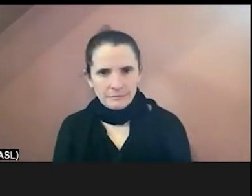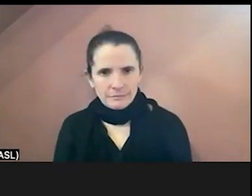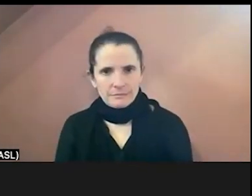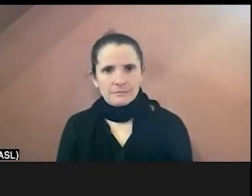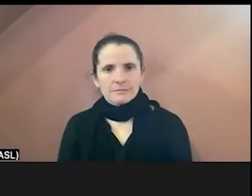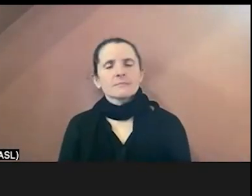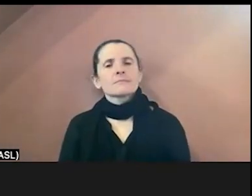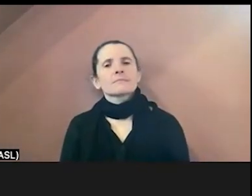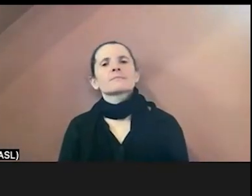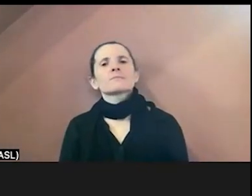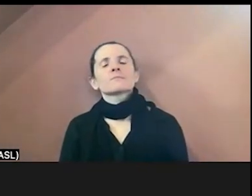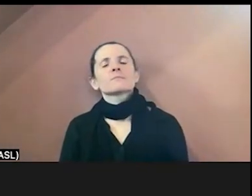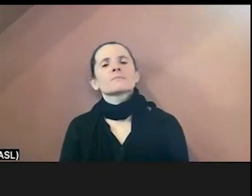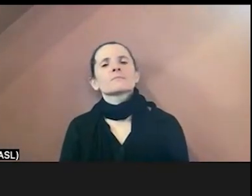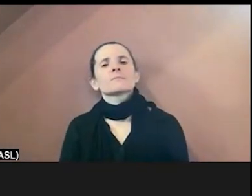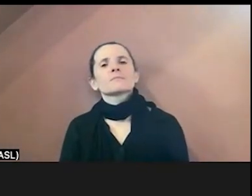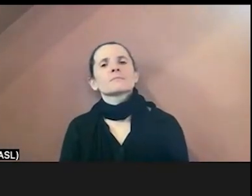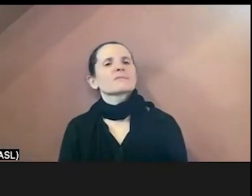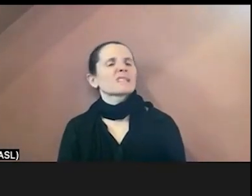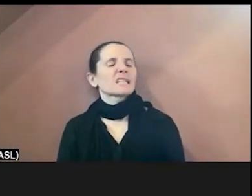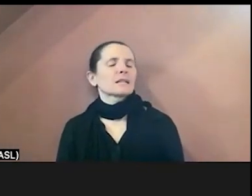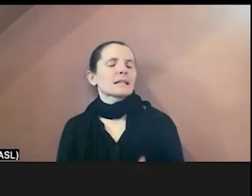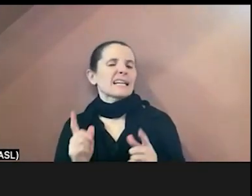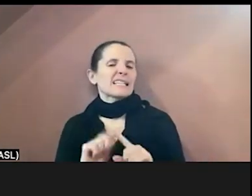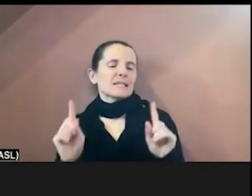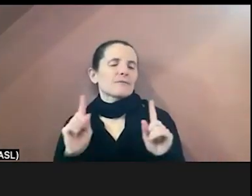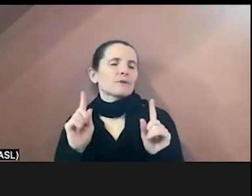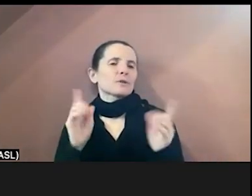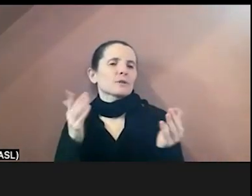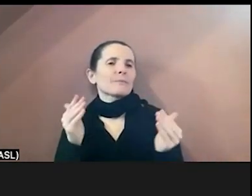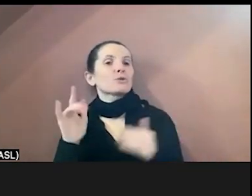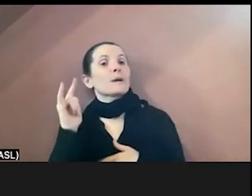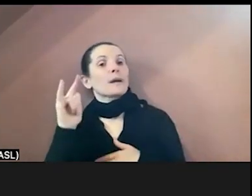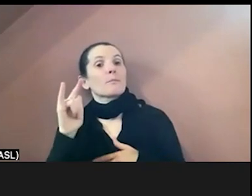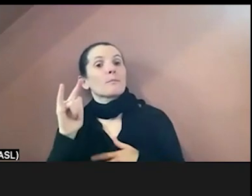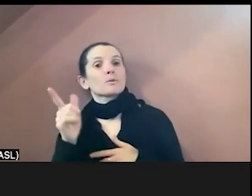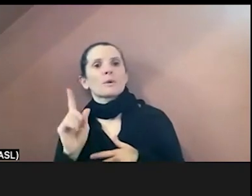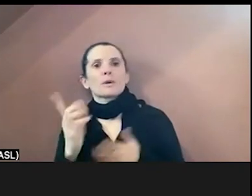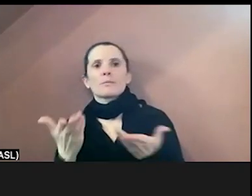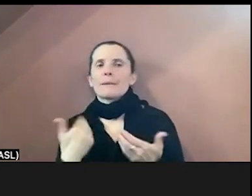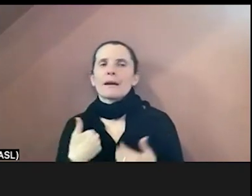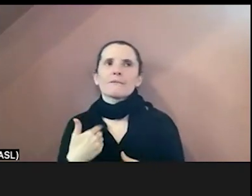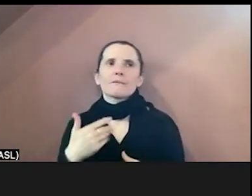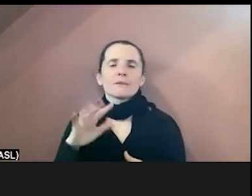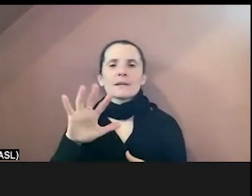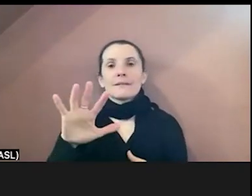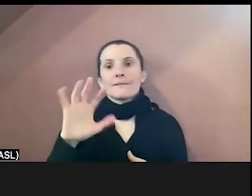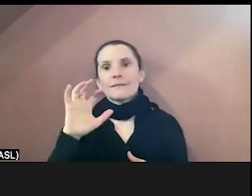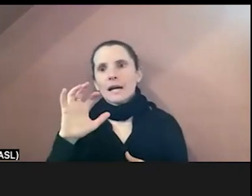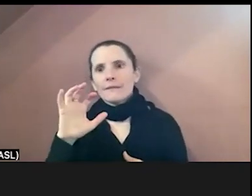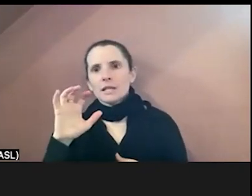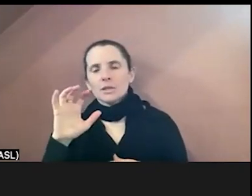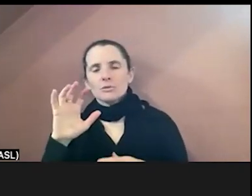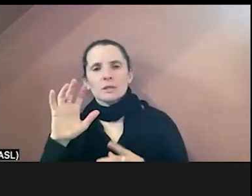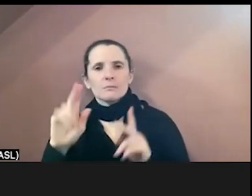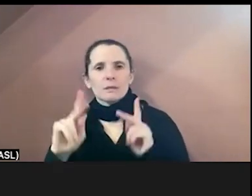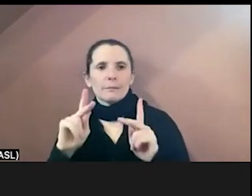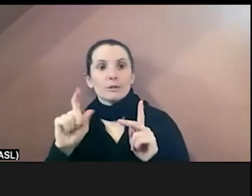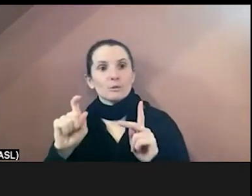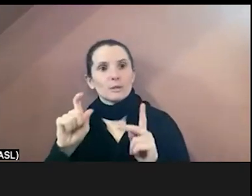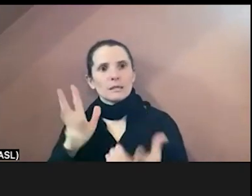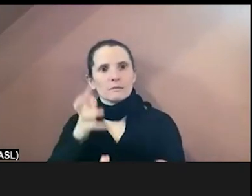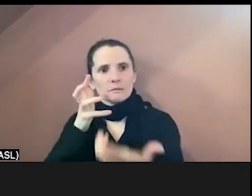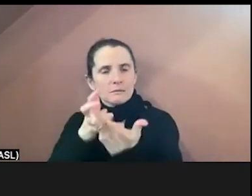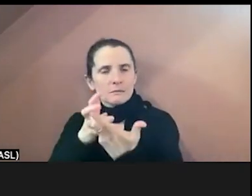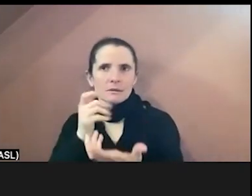accompaniments per day. It's different in airports when you can have 500, 1,000, 2,000